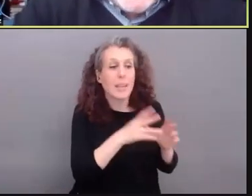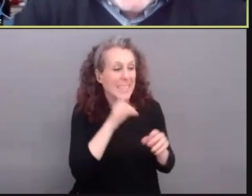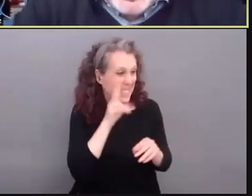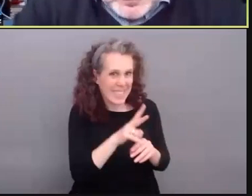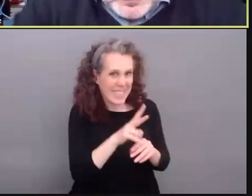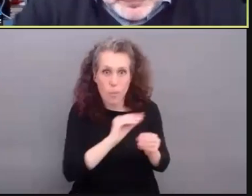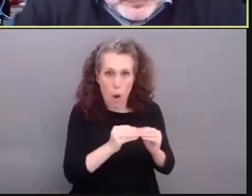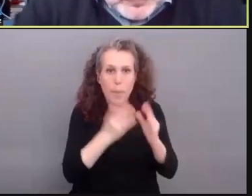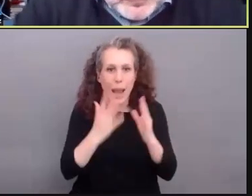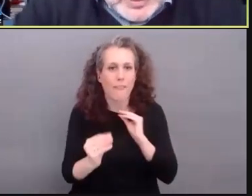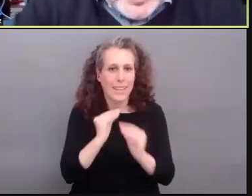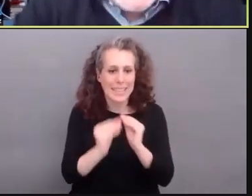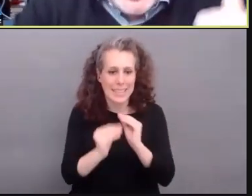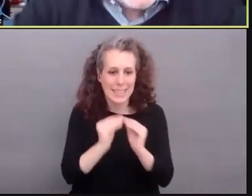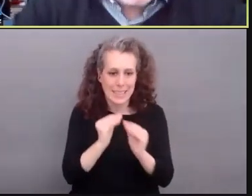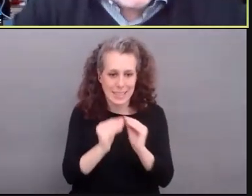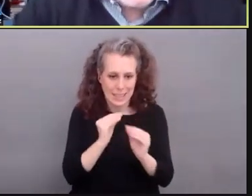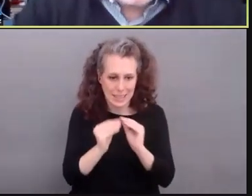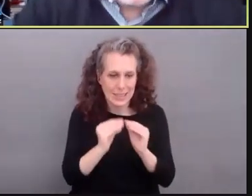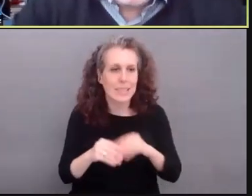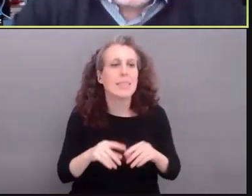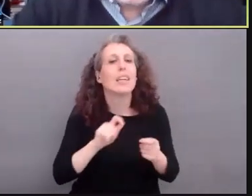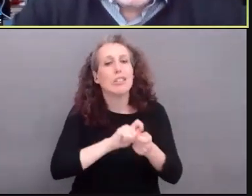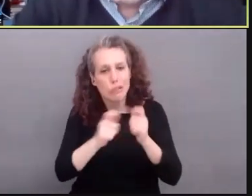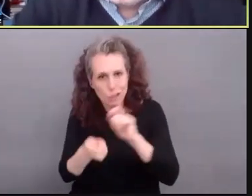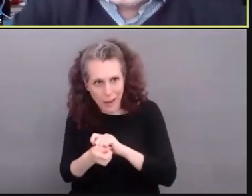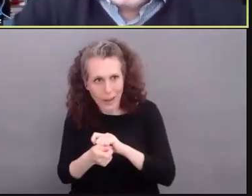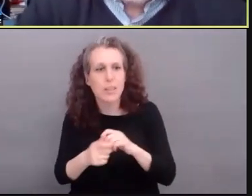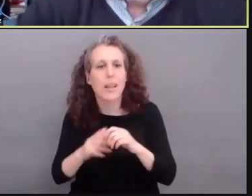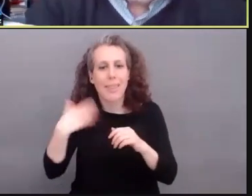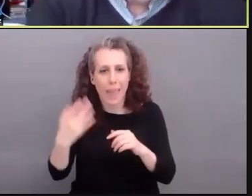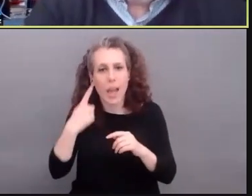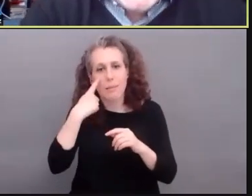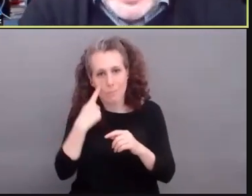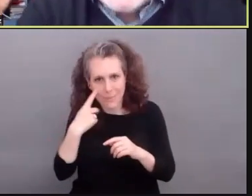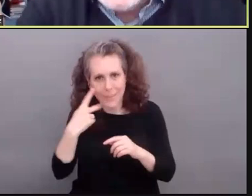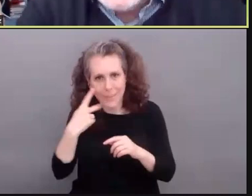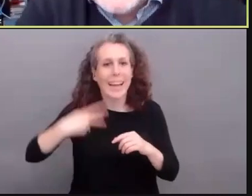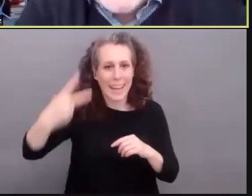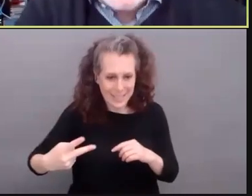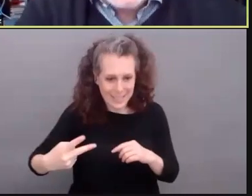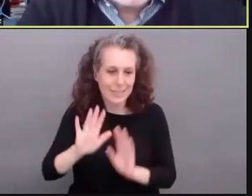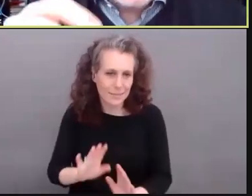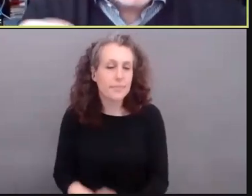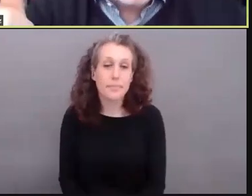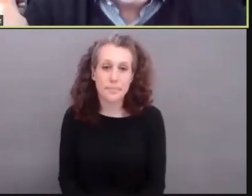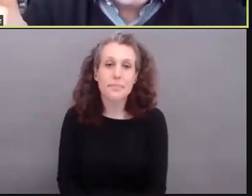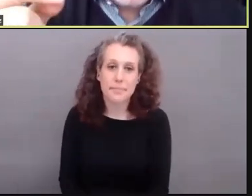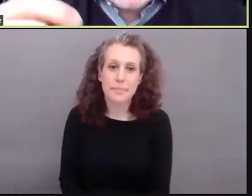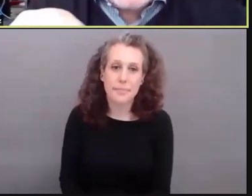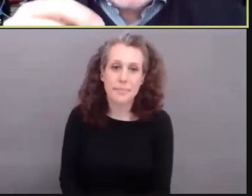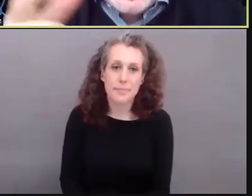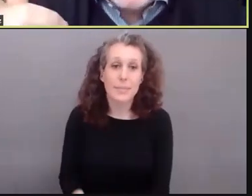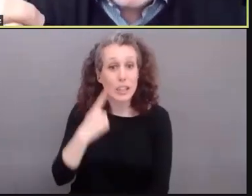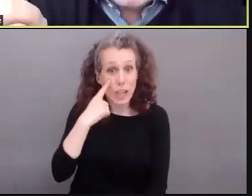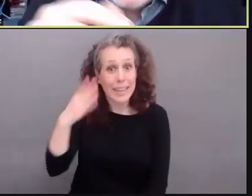And now there is adequate pedestrian signage, and then we can check and say, okay,